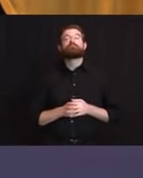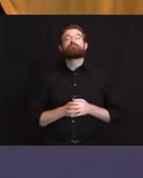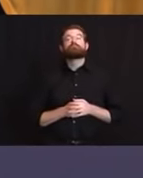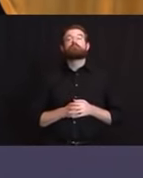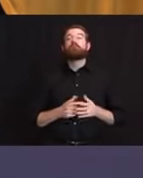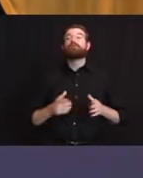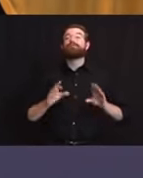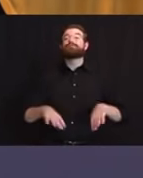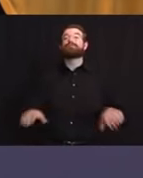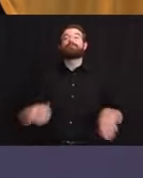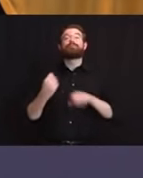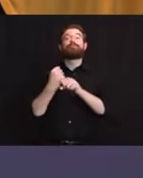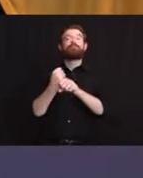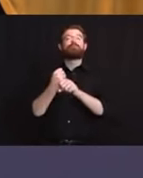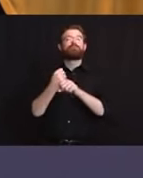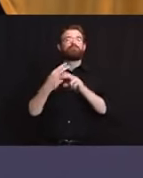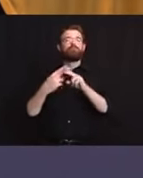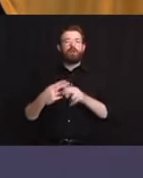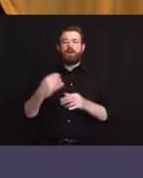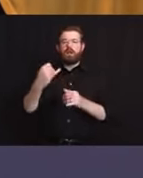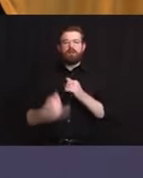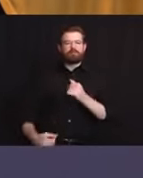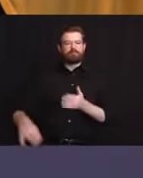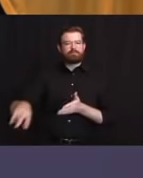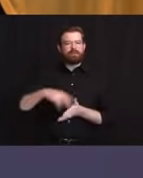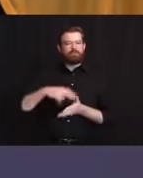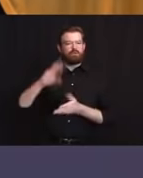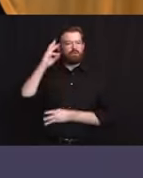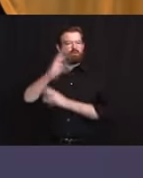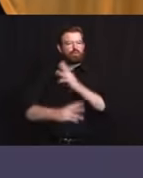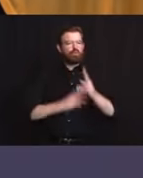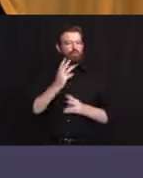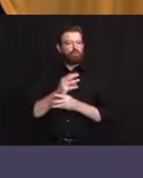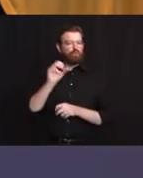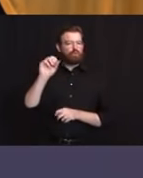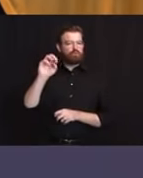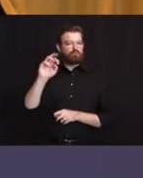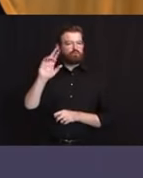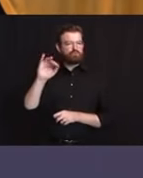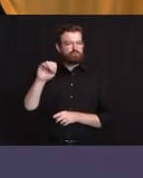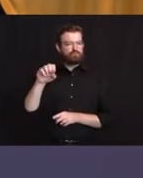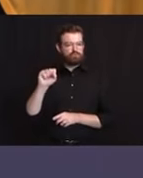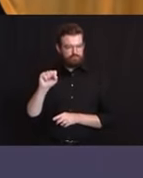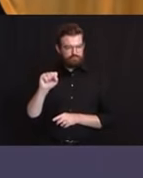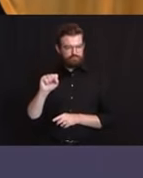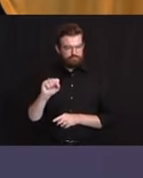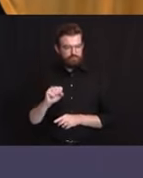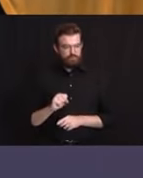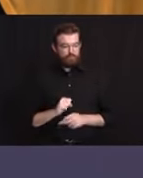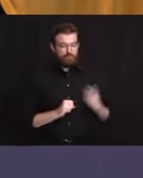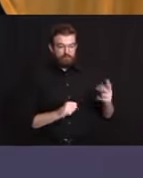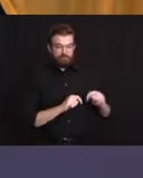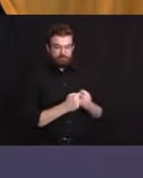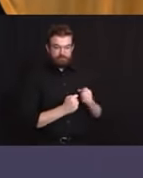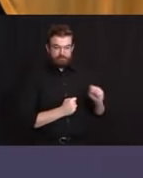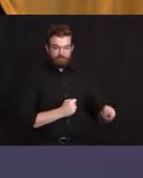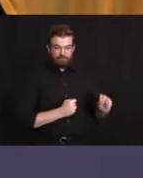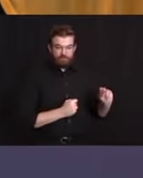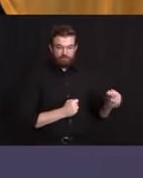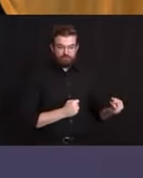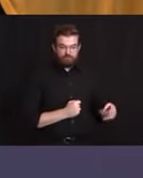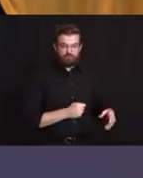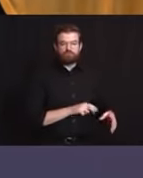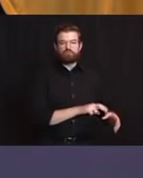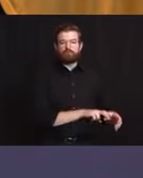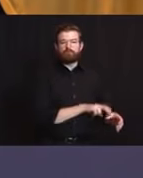in the south, but 2 teams had to drop in the south because of exposure. So just to remind folks, we